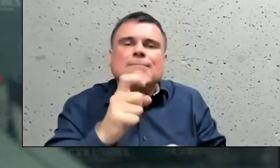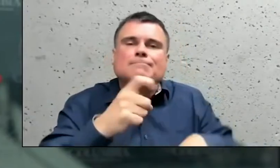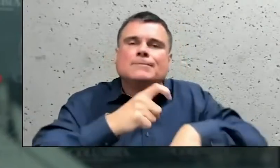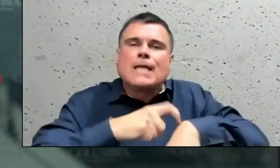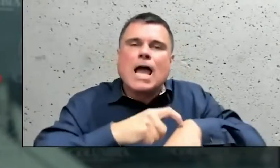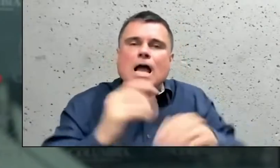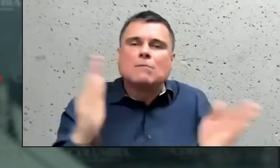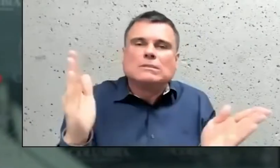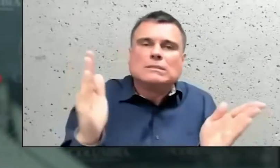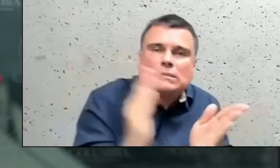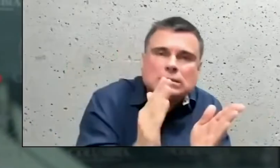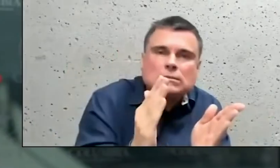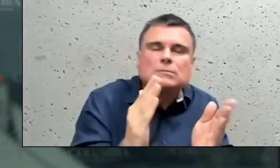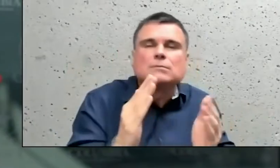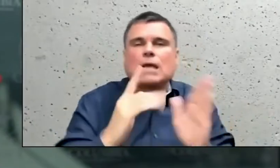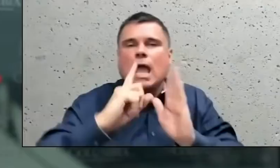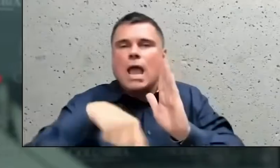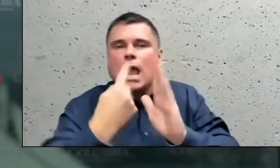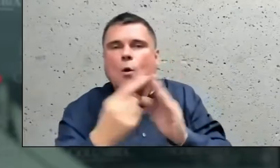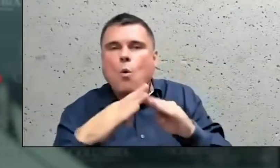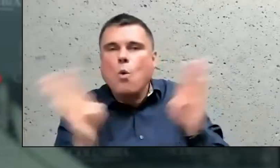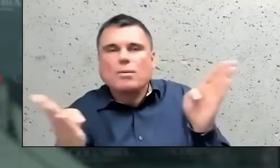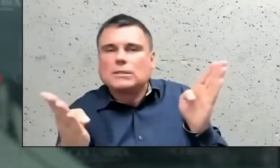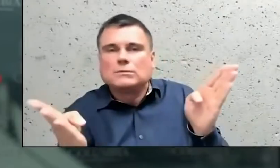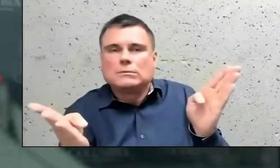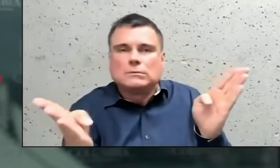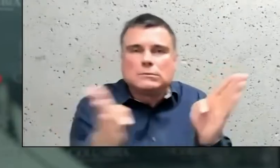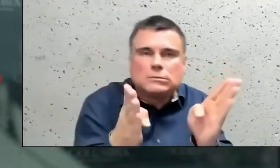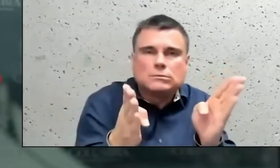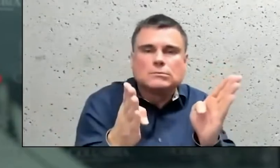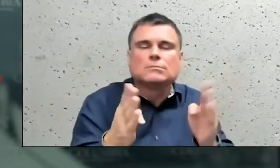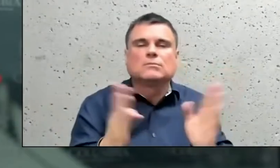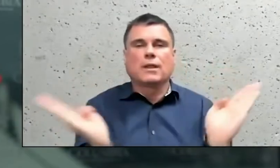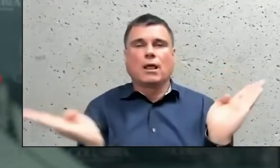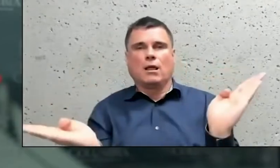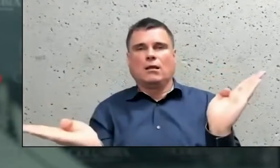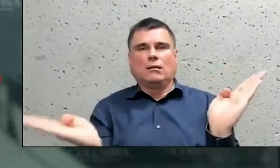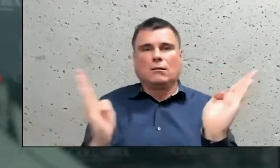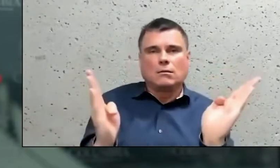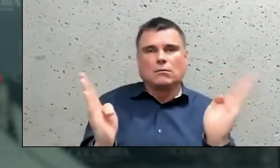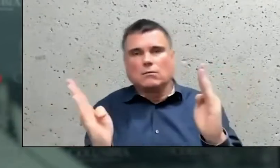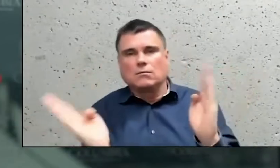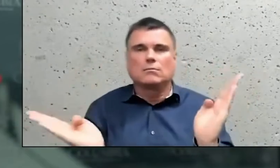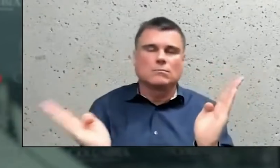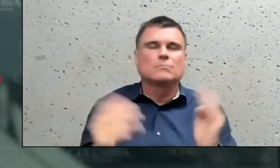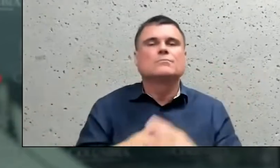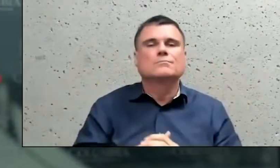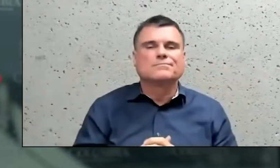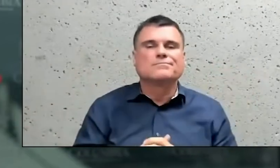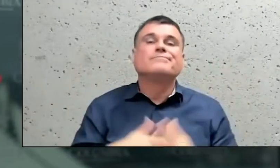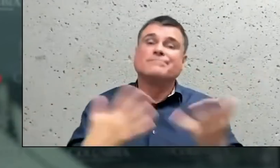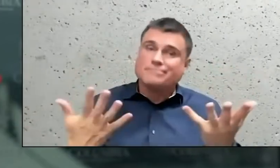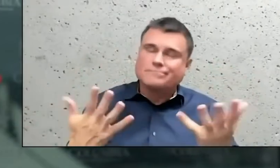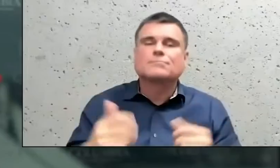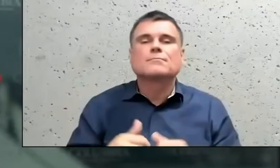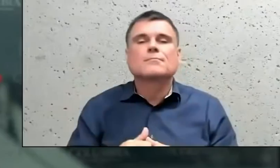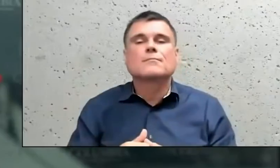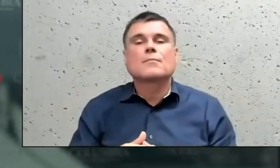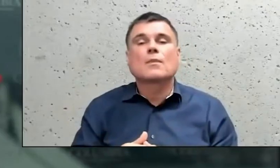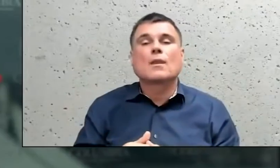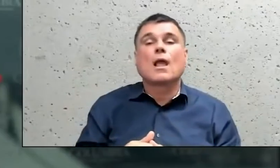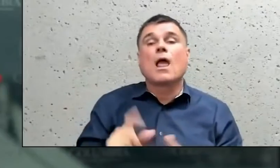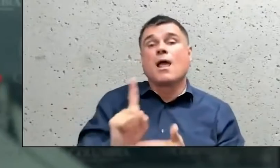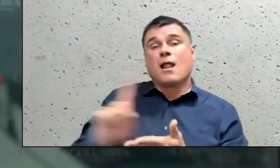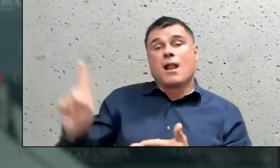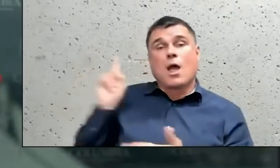The situation remains largely unchanged, but there are developments. Last week in Interior Health, Kelowna General Hospital had reduced 2 operating